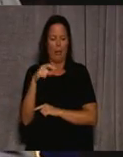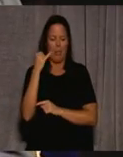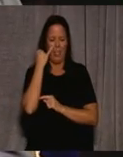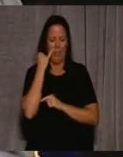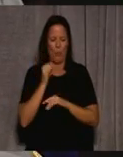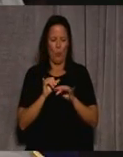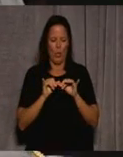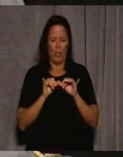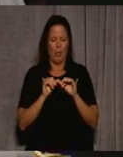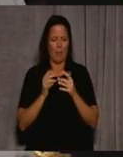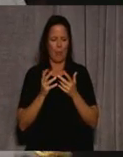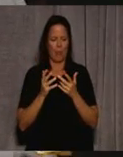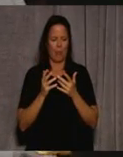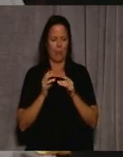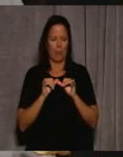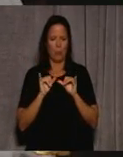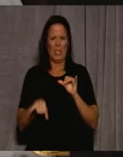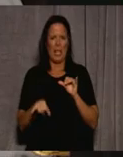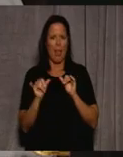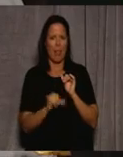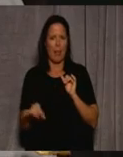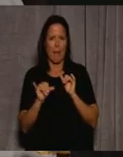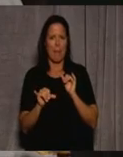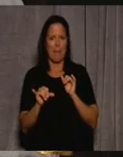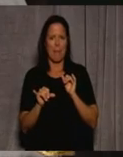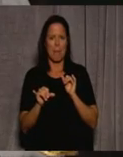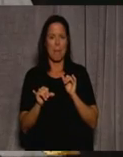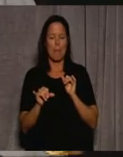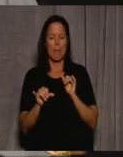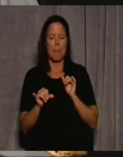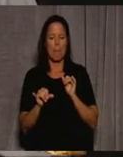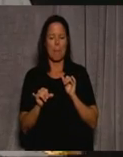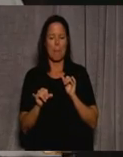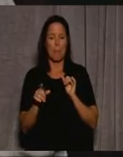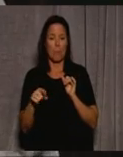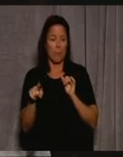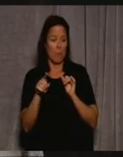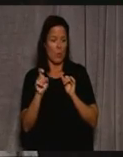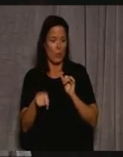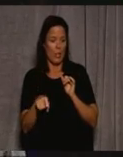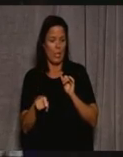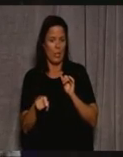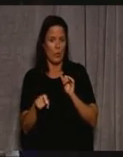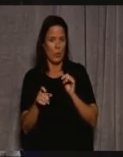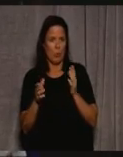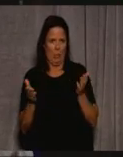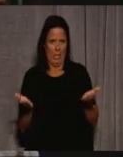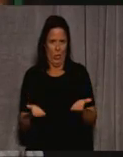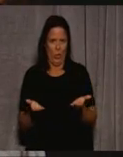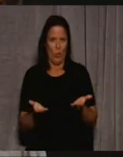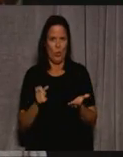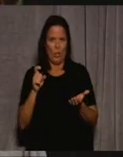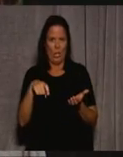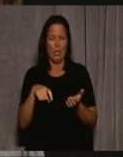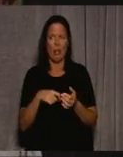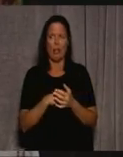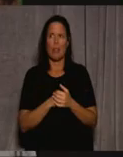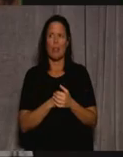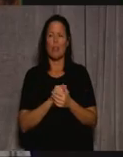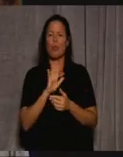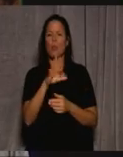remaining what we are. You indeed have needed to be here, and